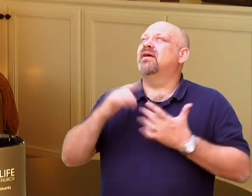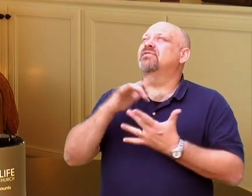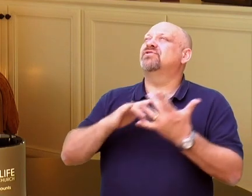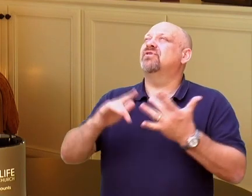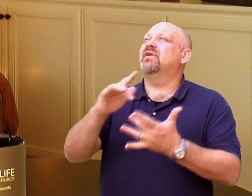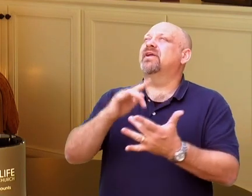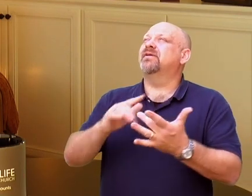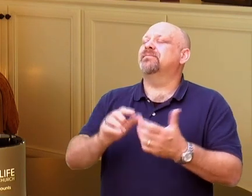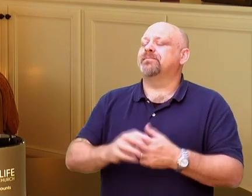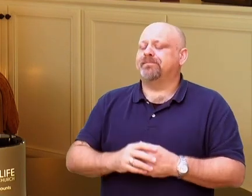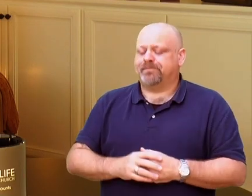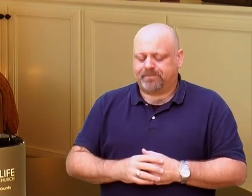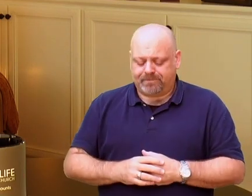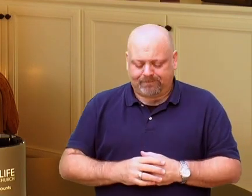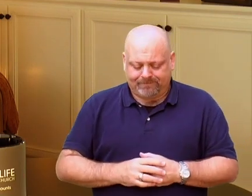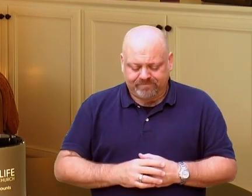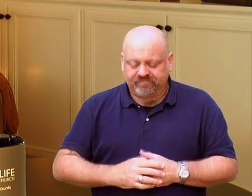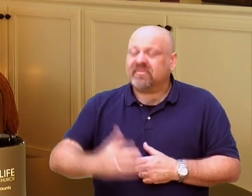throughout my life's journey.